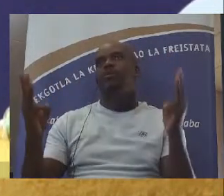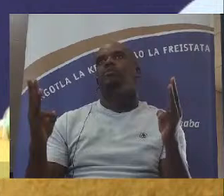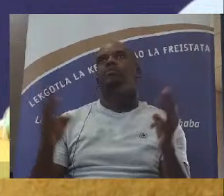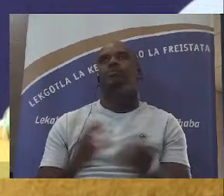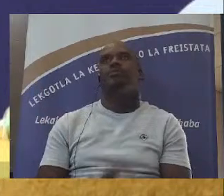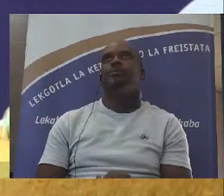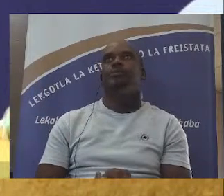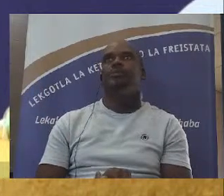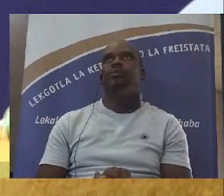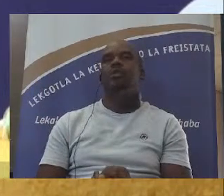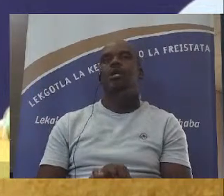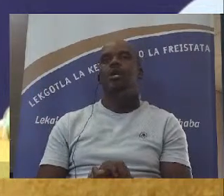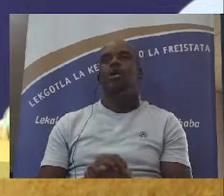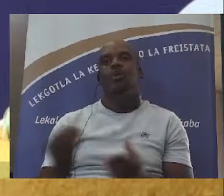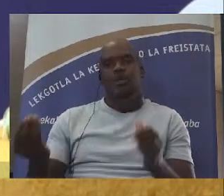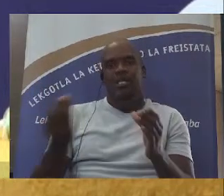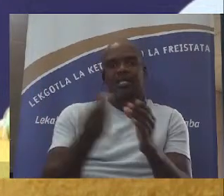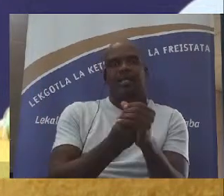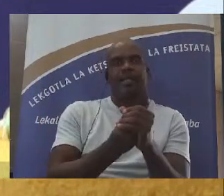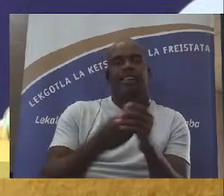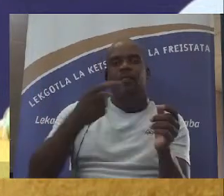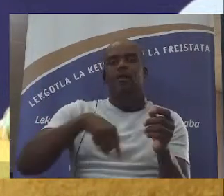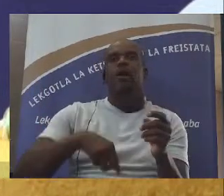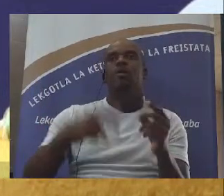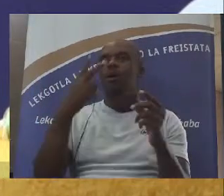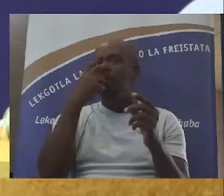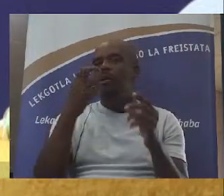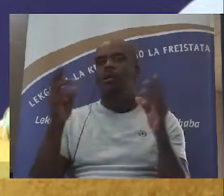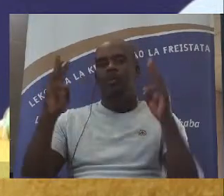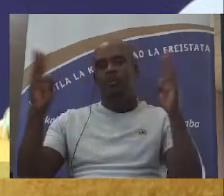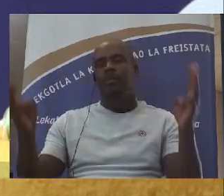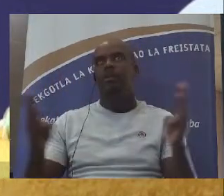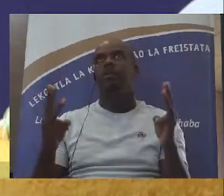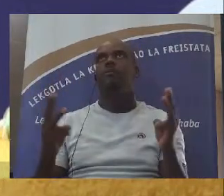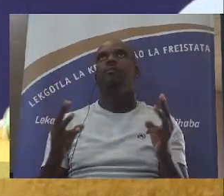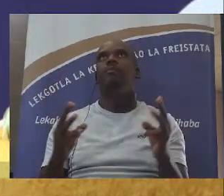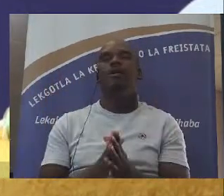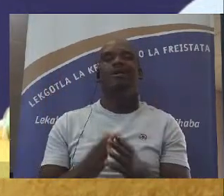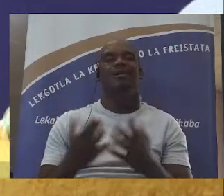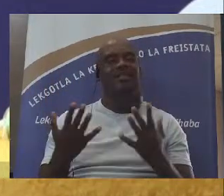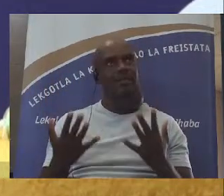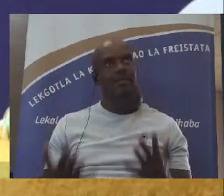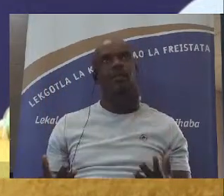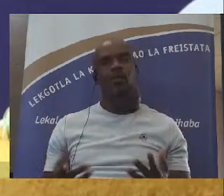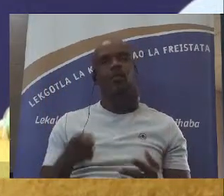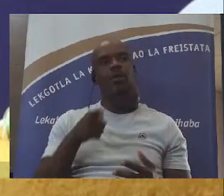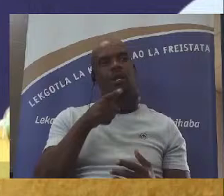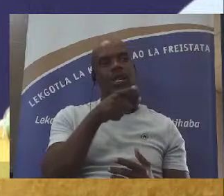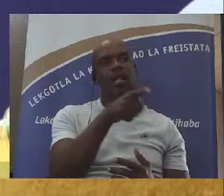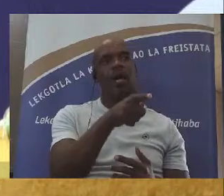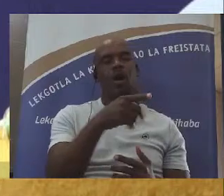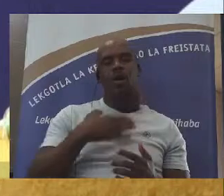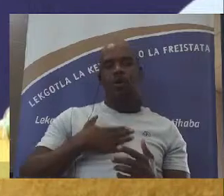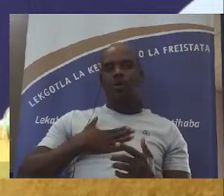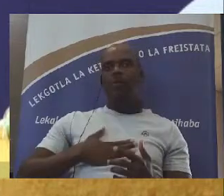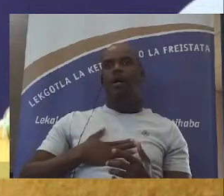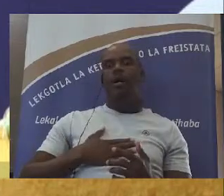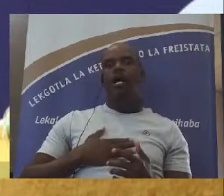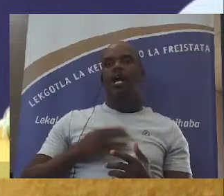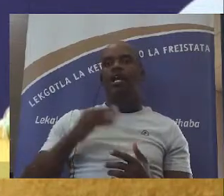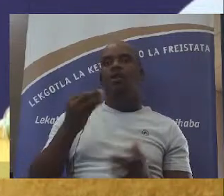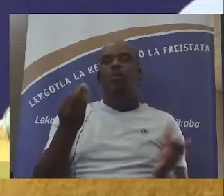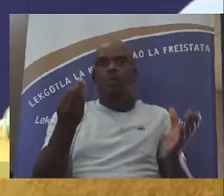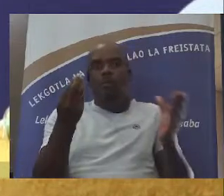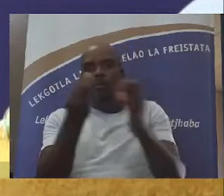ho kenyeletswe batho ba habo rona. Jwale e tle re he le wena ha o batla hore o be